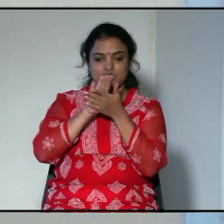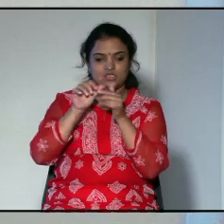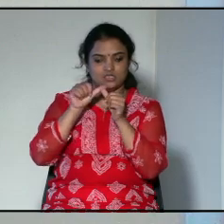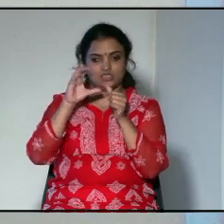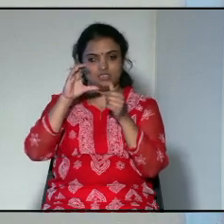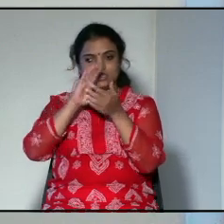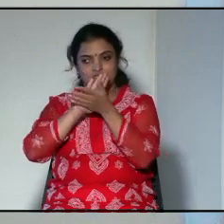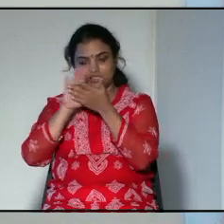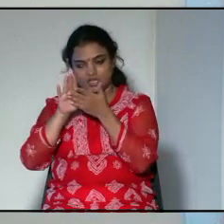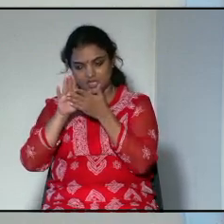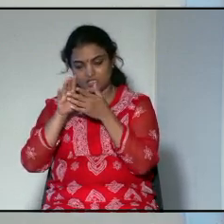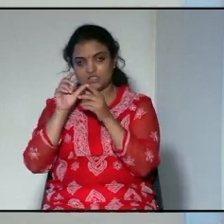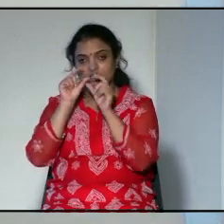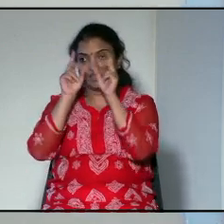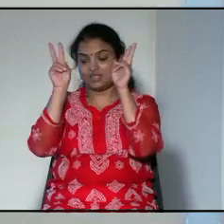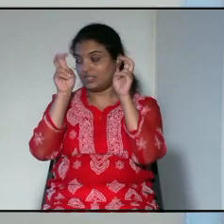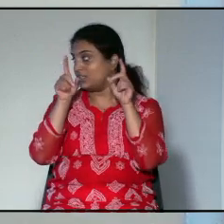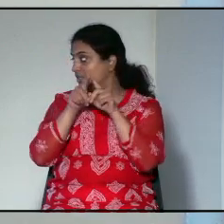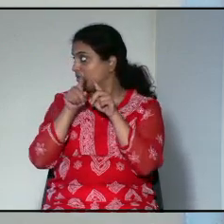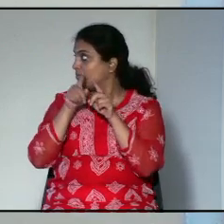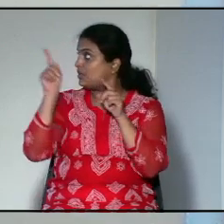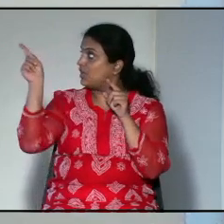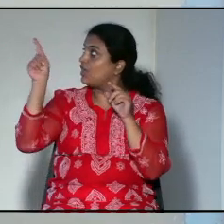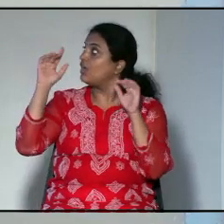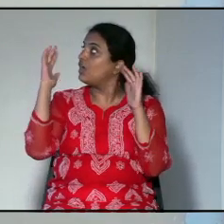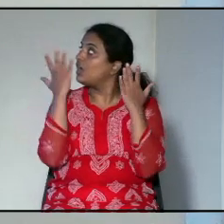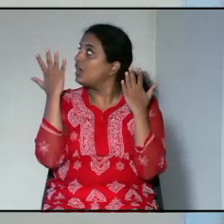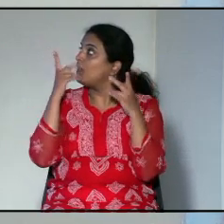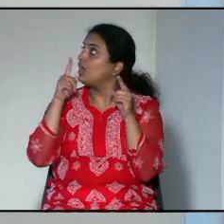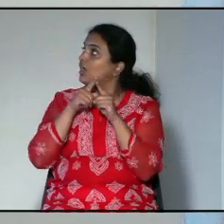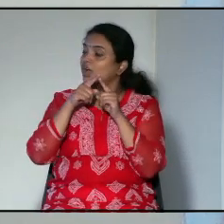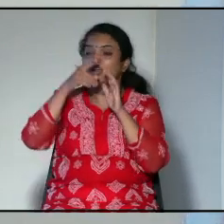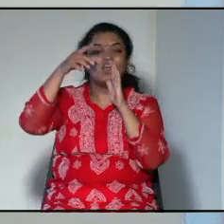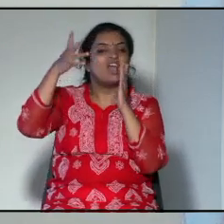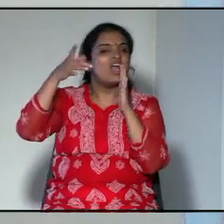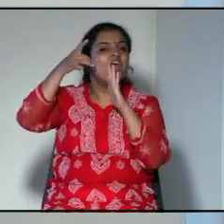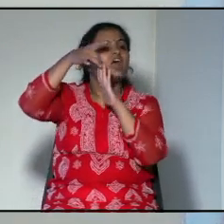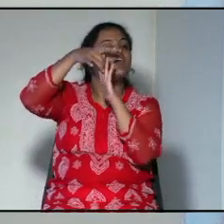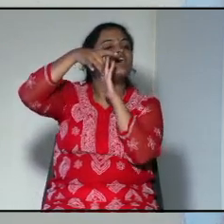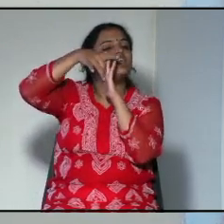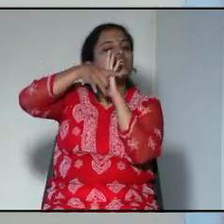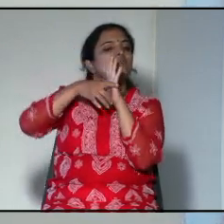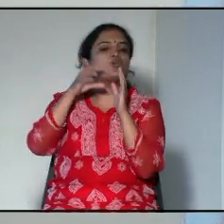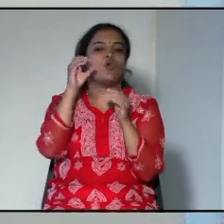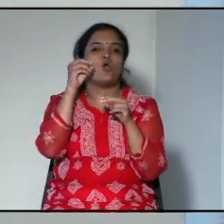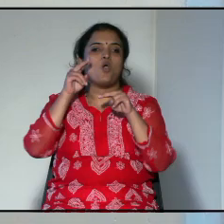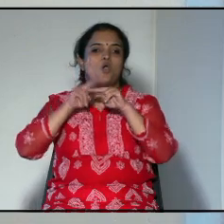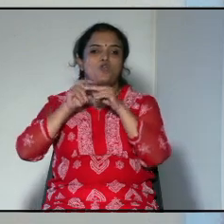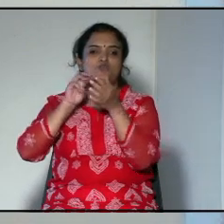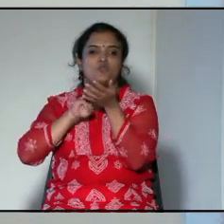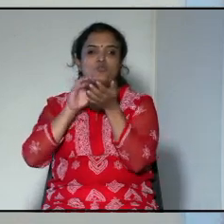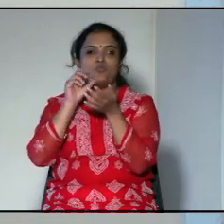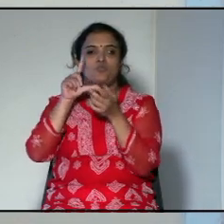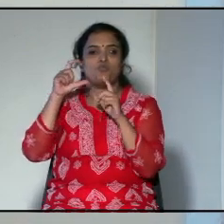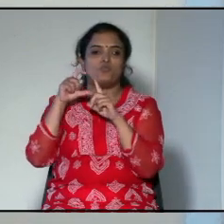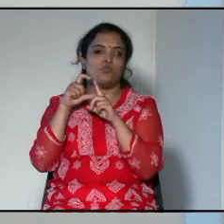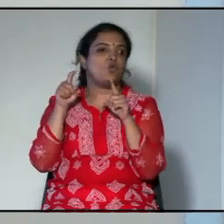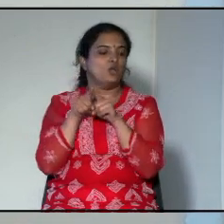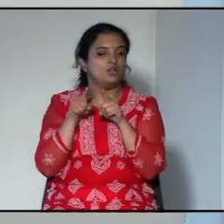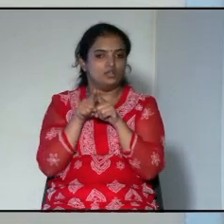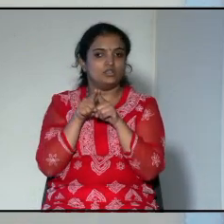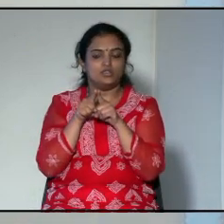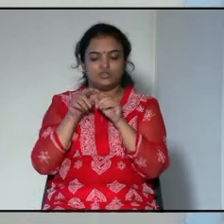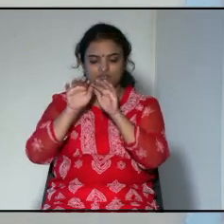which we translated as From the Depth of the Mold. So in keeping with that title, I'll begin with the artist's own moving recounting